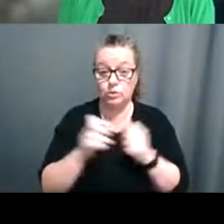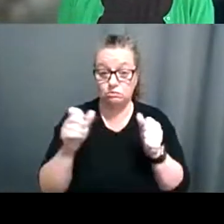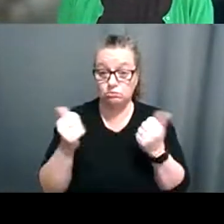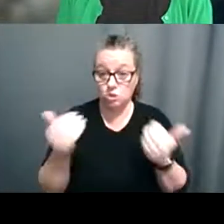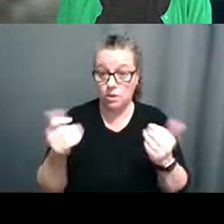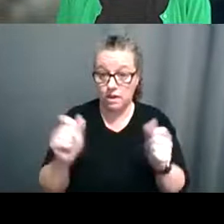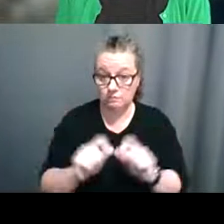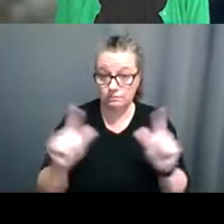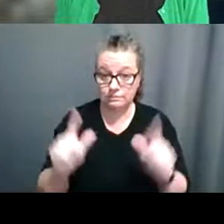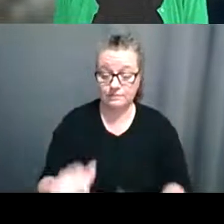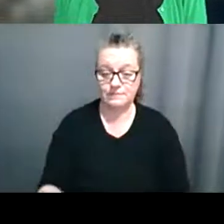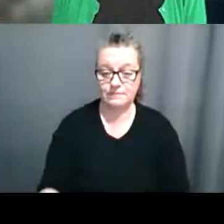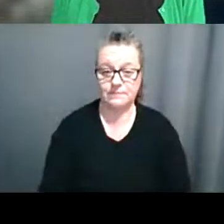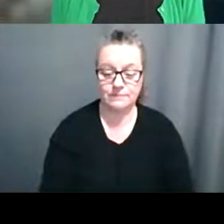launched.